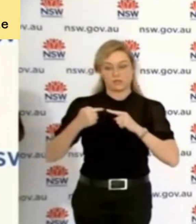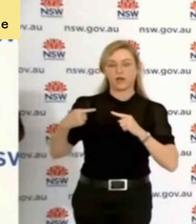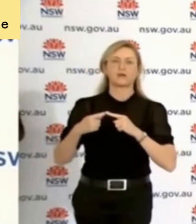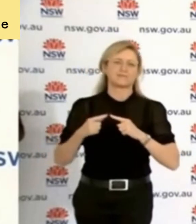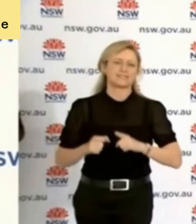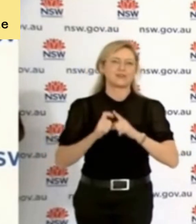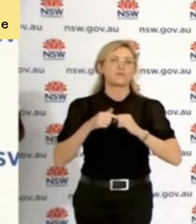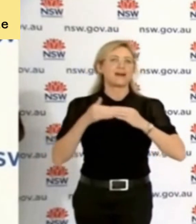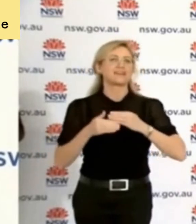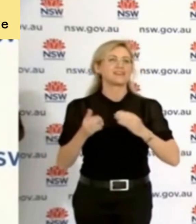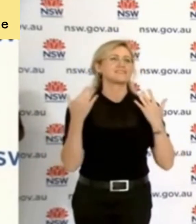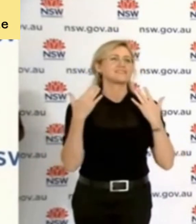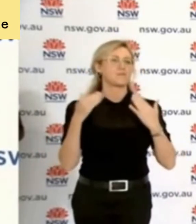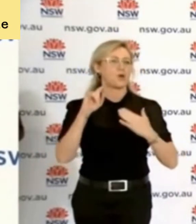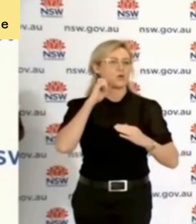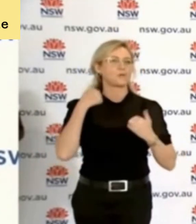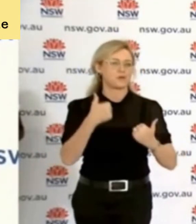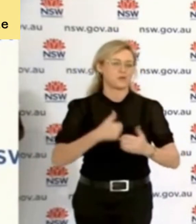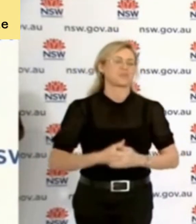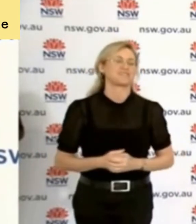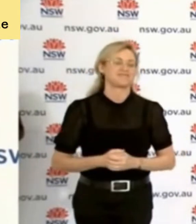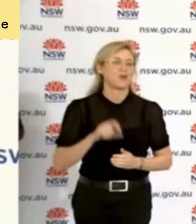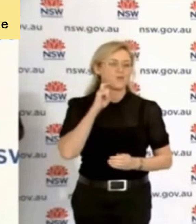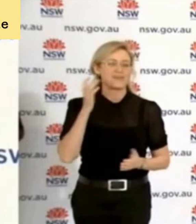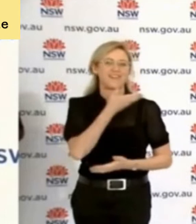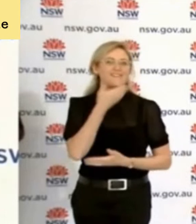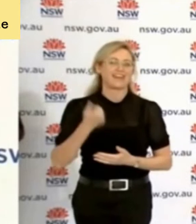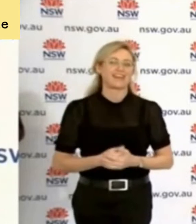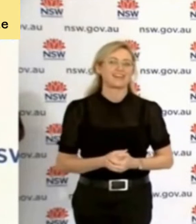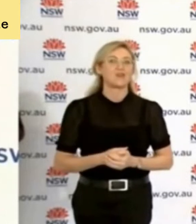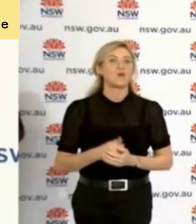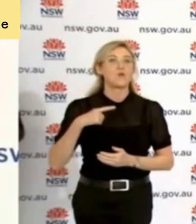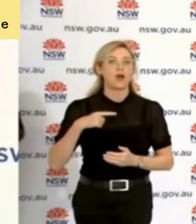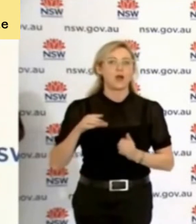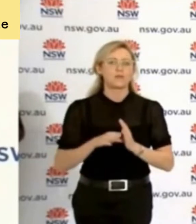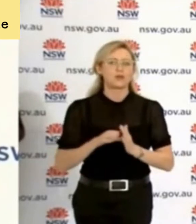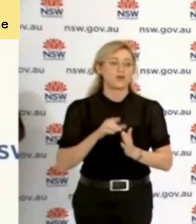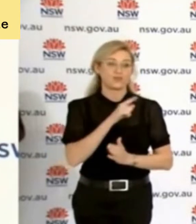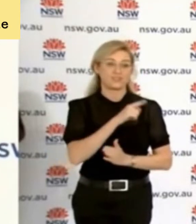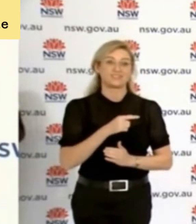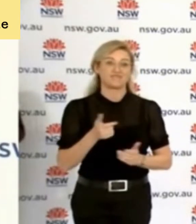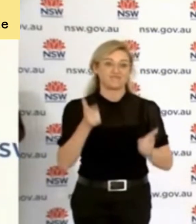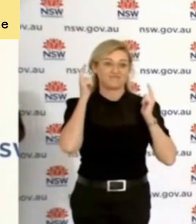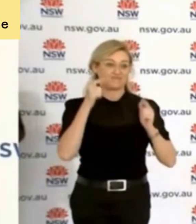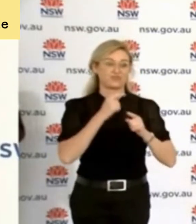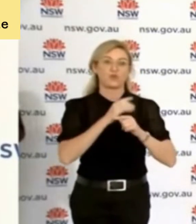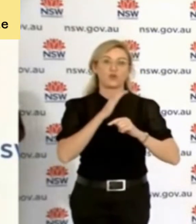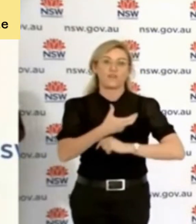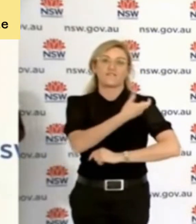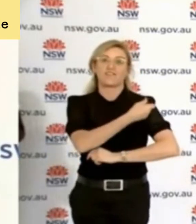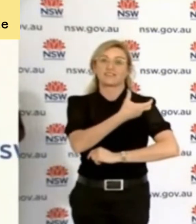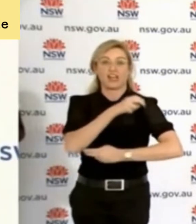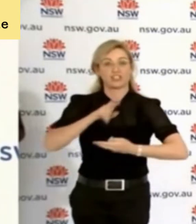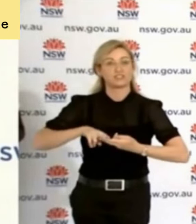an incredibly bright summer, and that is on the back of those high vaccination rates that the Premier, the Deputy Premier have spoken